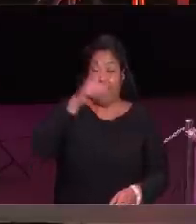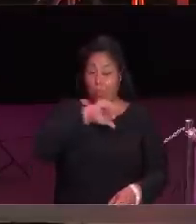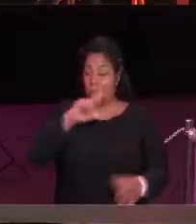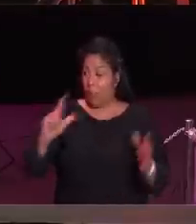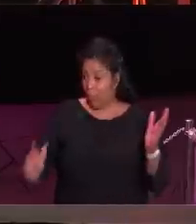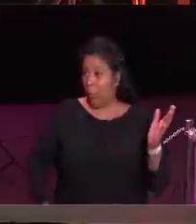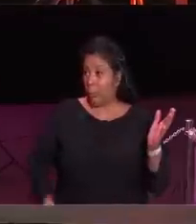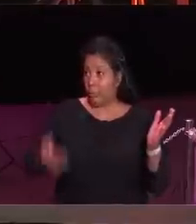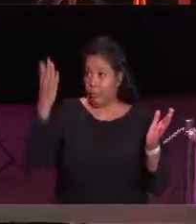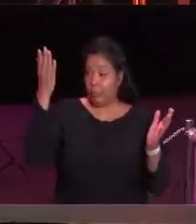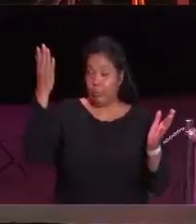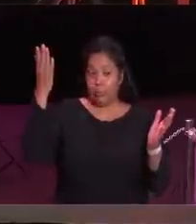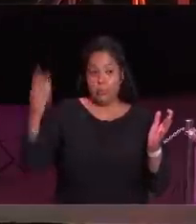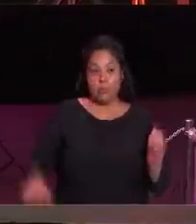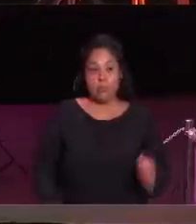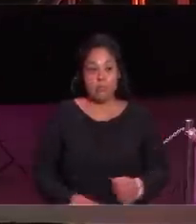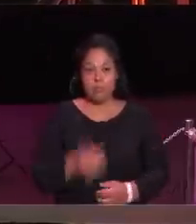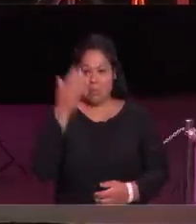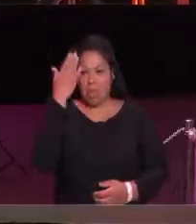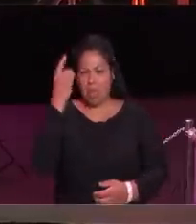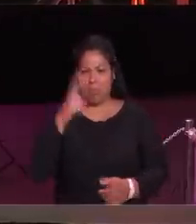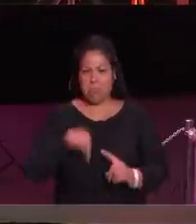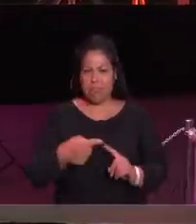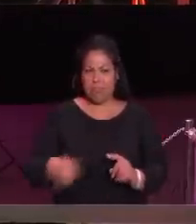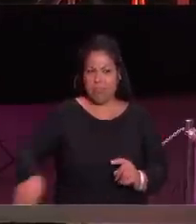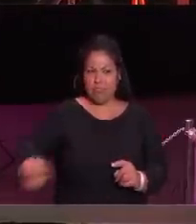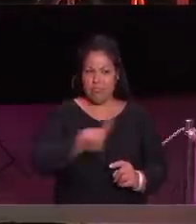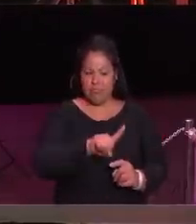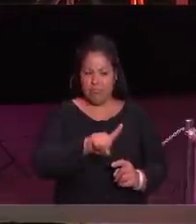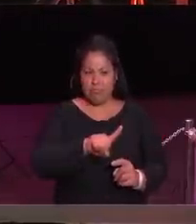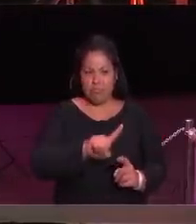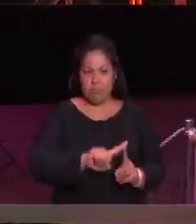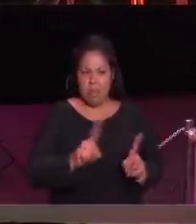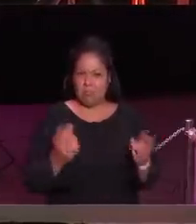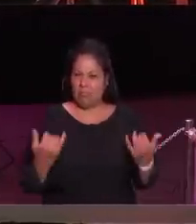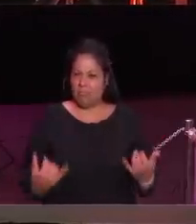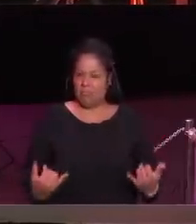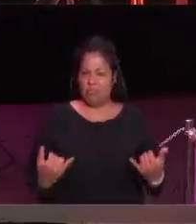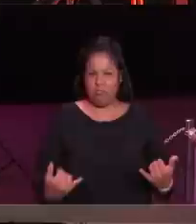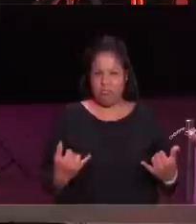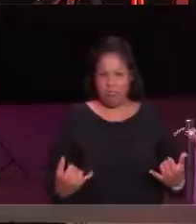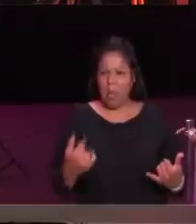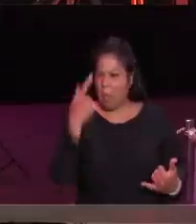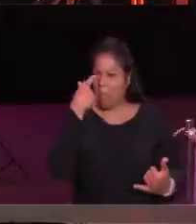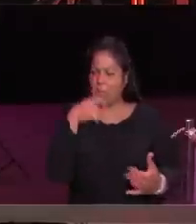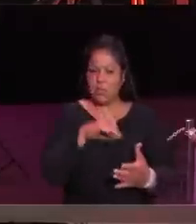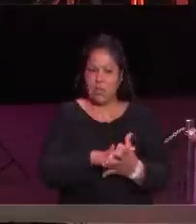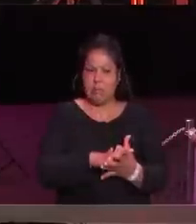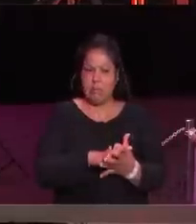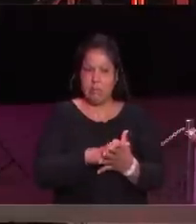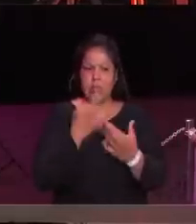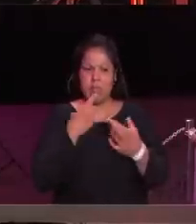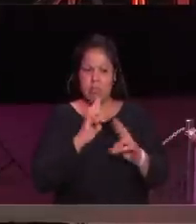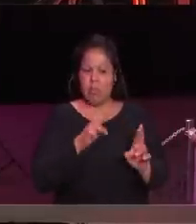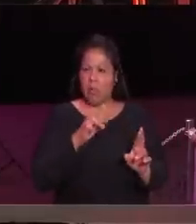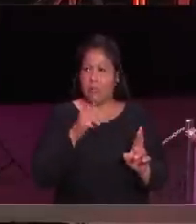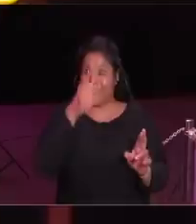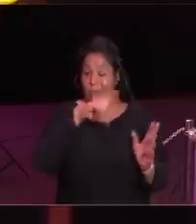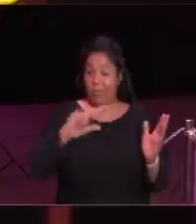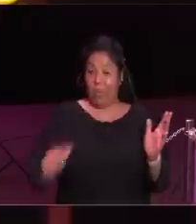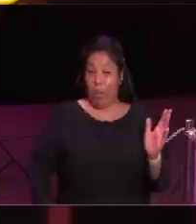Lord. And I don't know about you, but today we believe the report of the